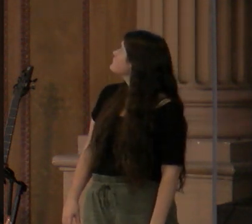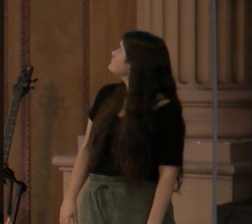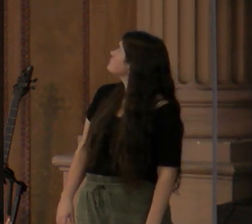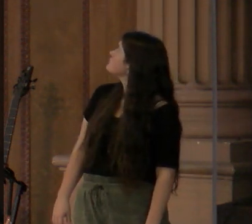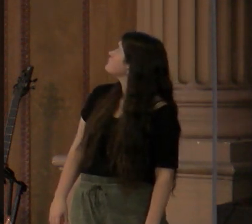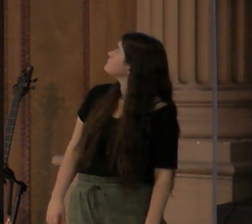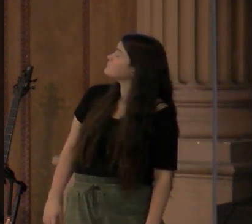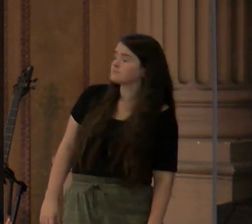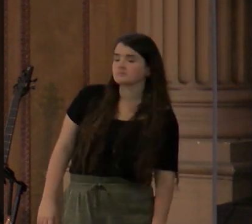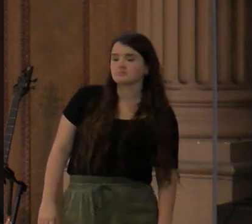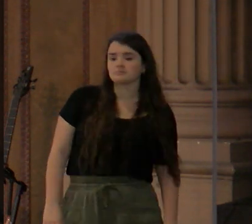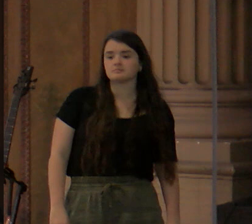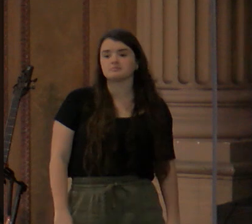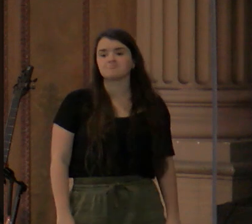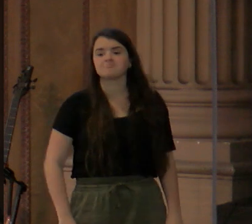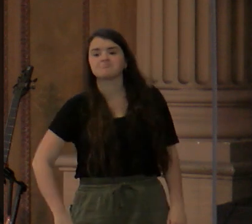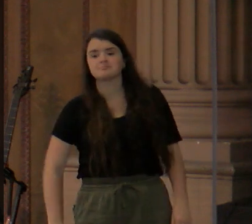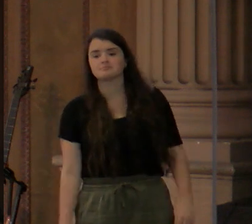and great was the fall of it.